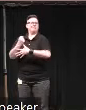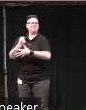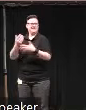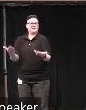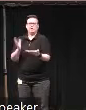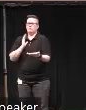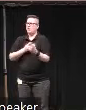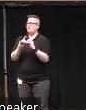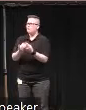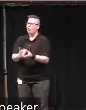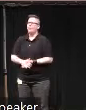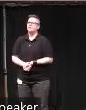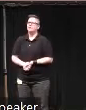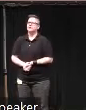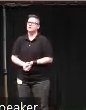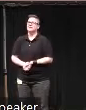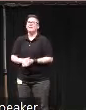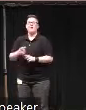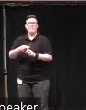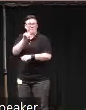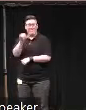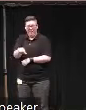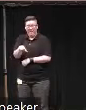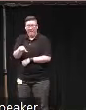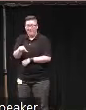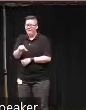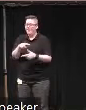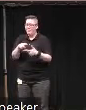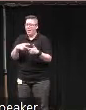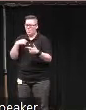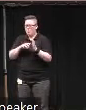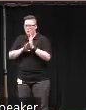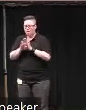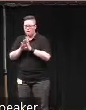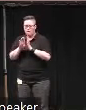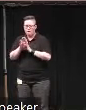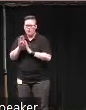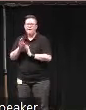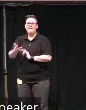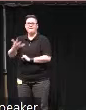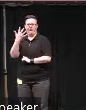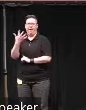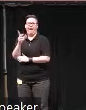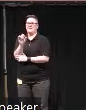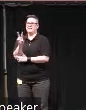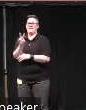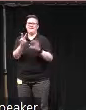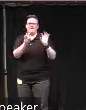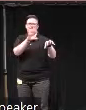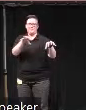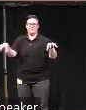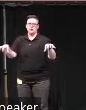priorities. And out of those ideas, we began with the developing 5-division structure